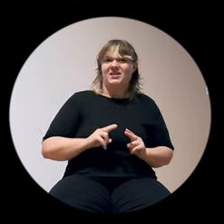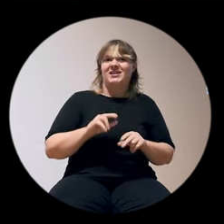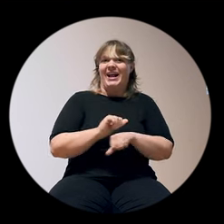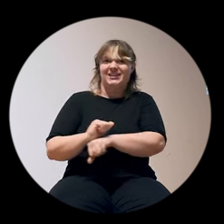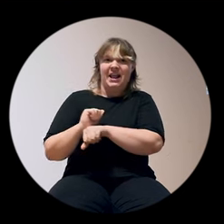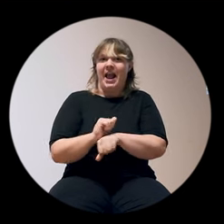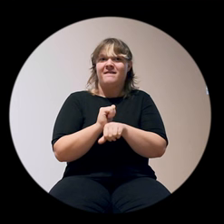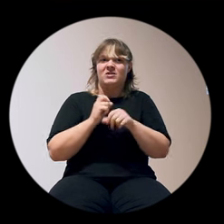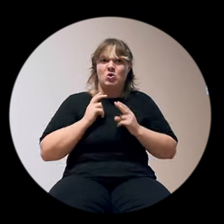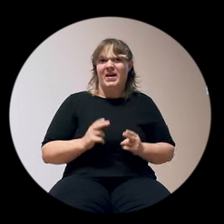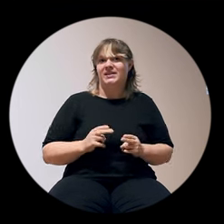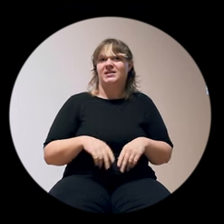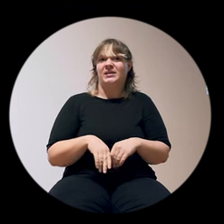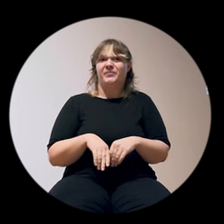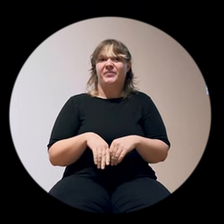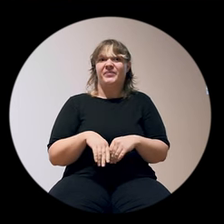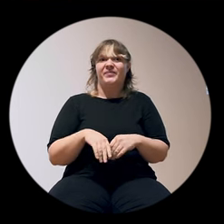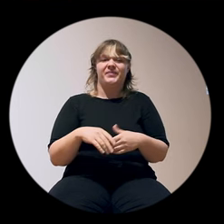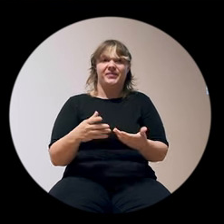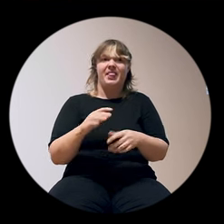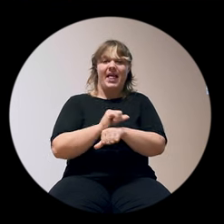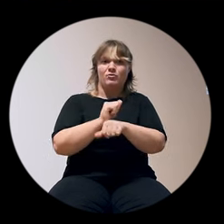enslaved laborers.